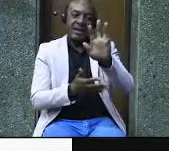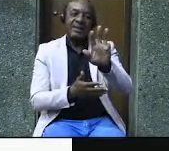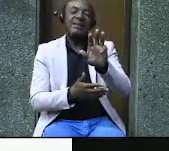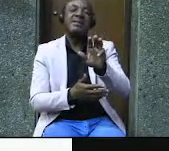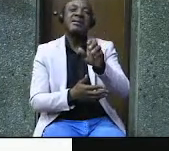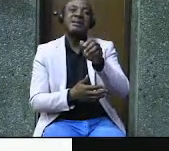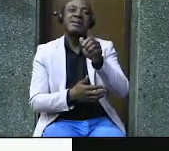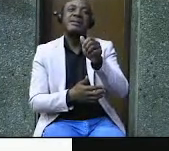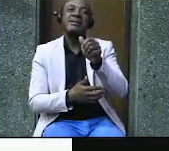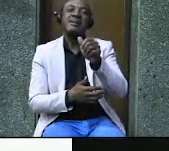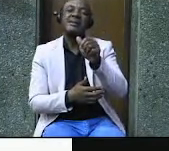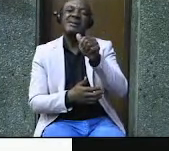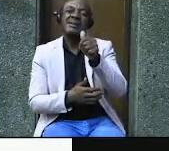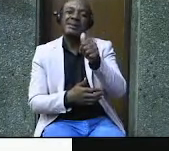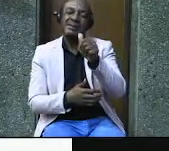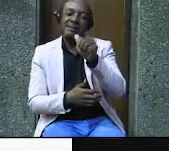bill